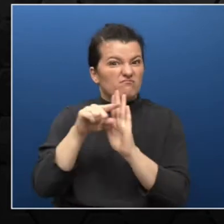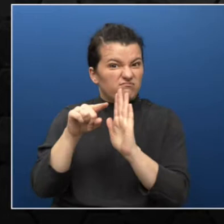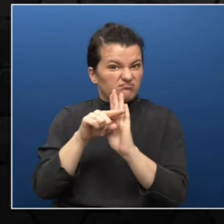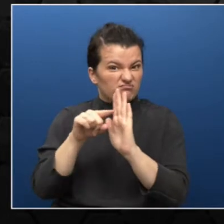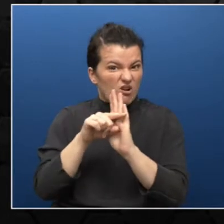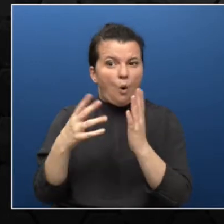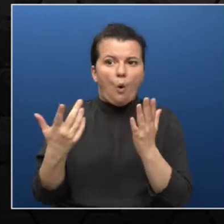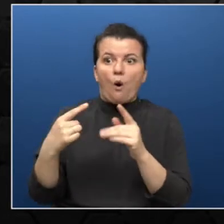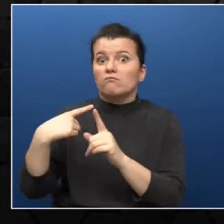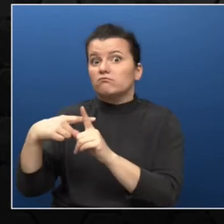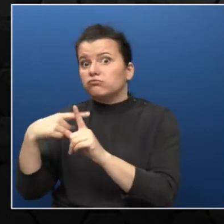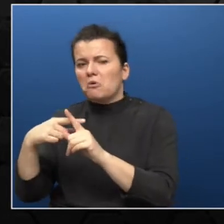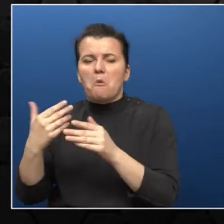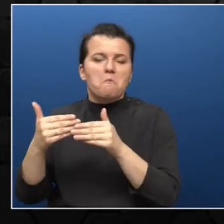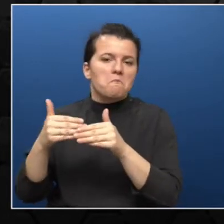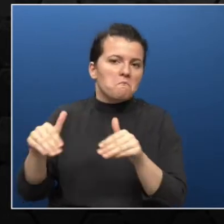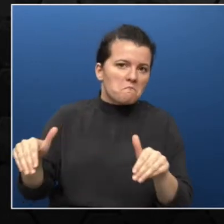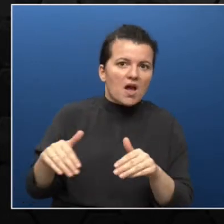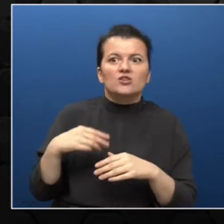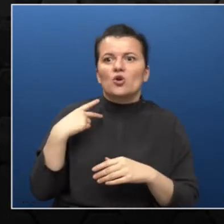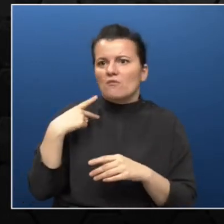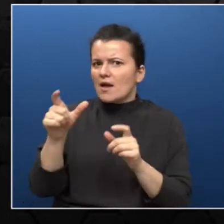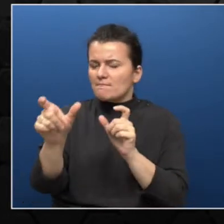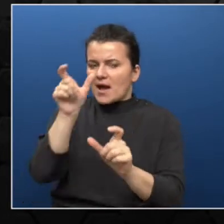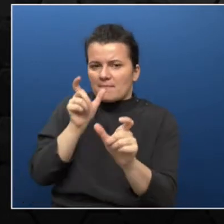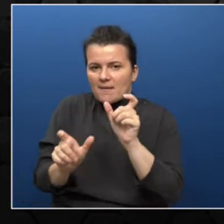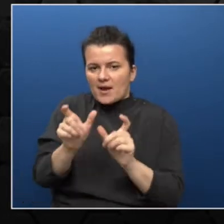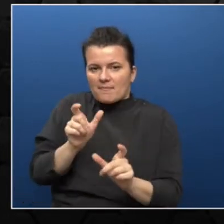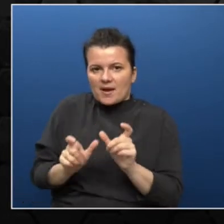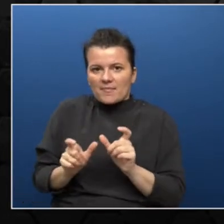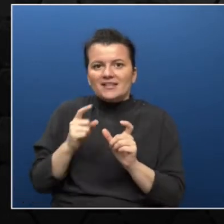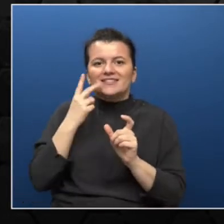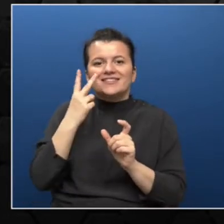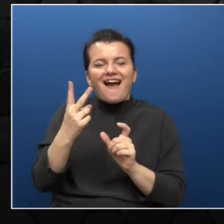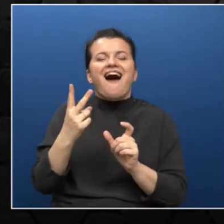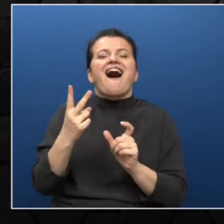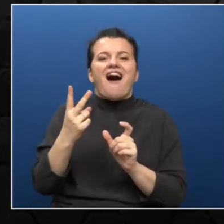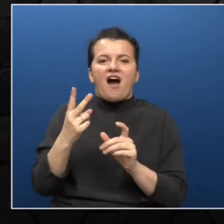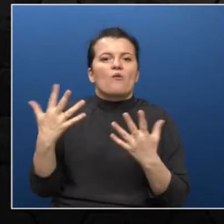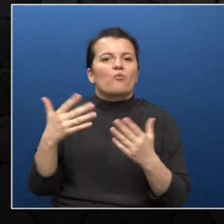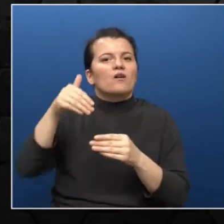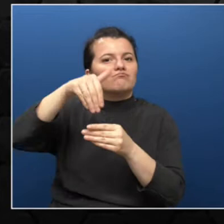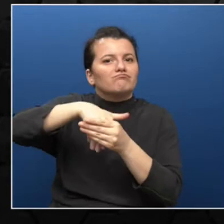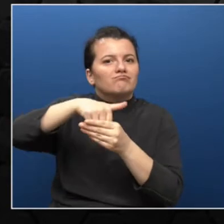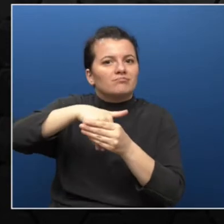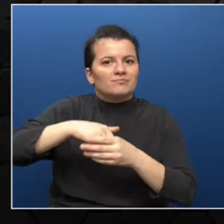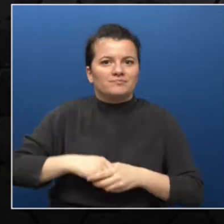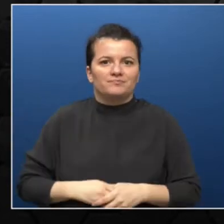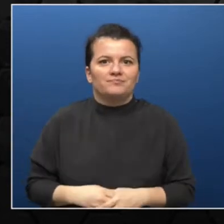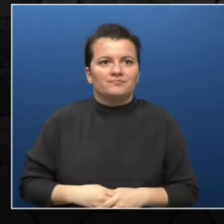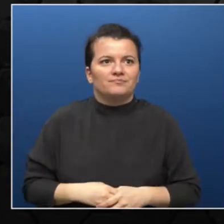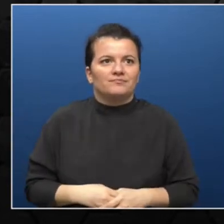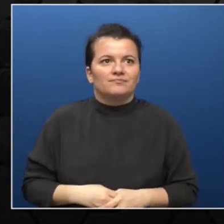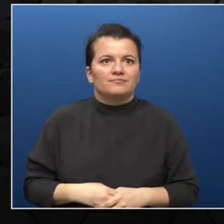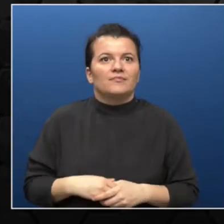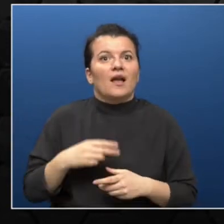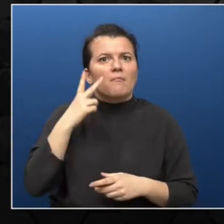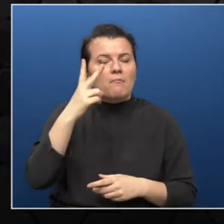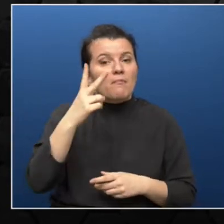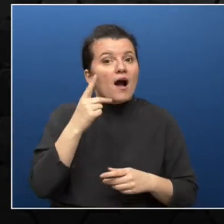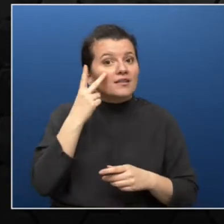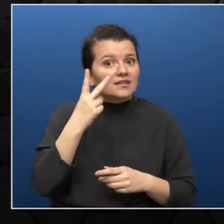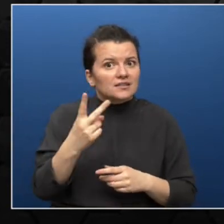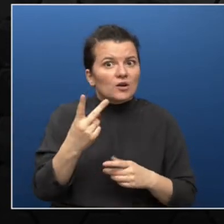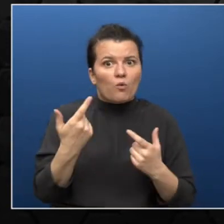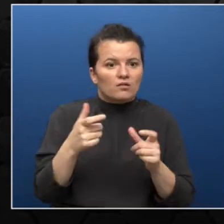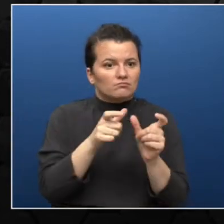job, I will expect a lot more in the future. So when we see this sentence, we see the word good, but we also see the word expect.